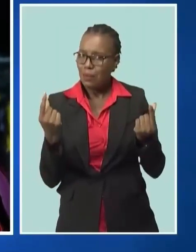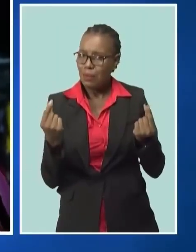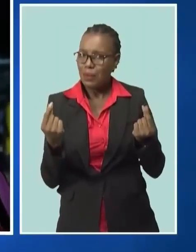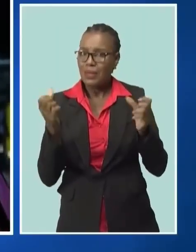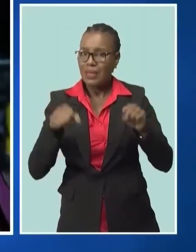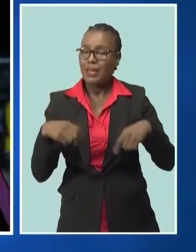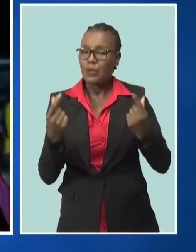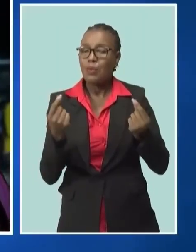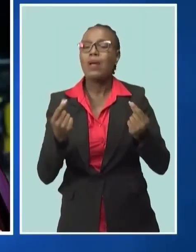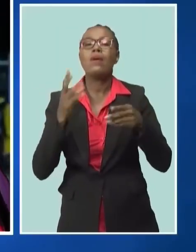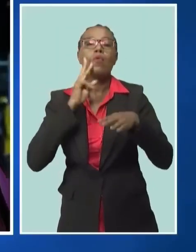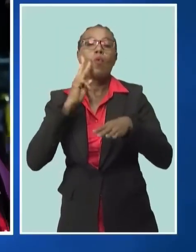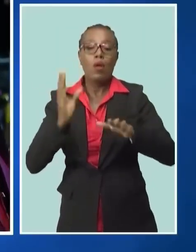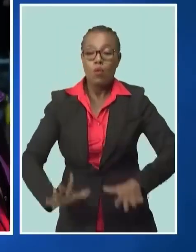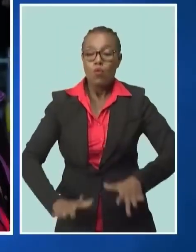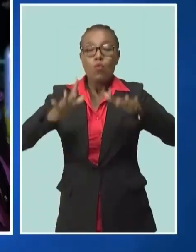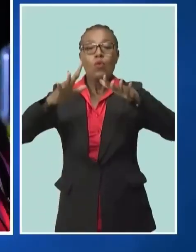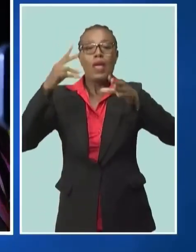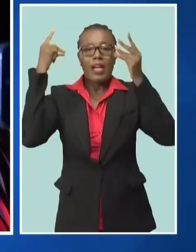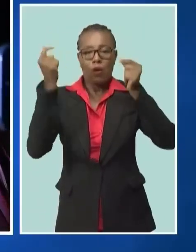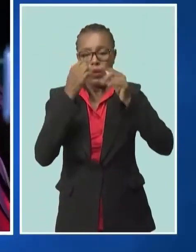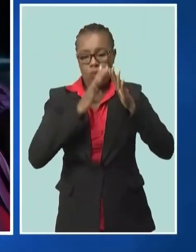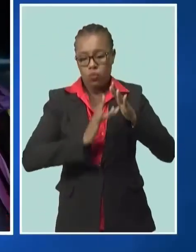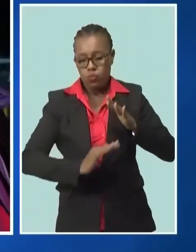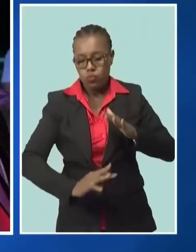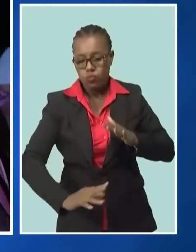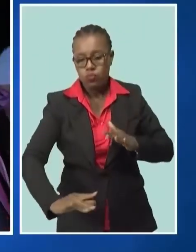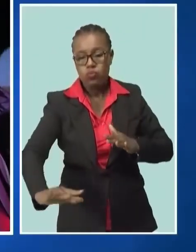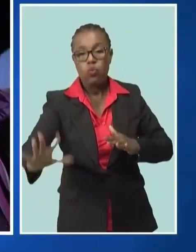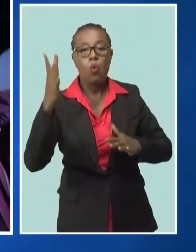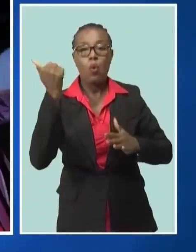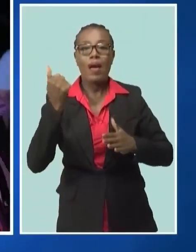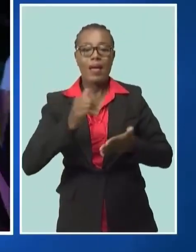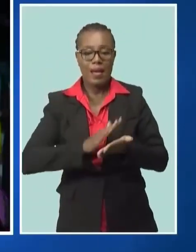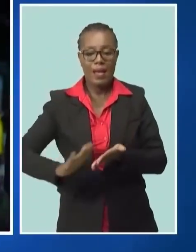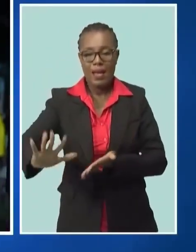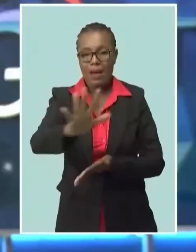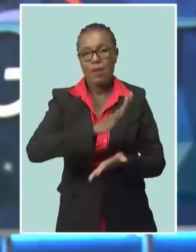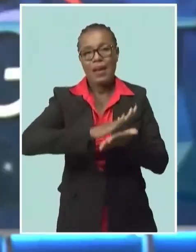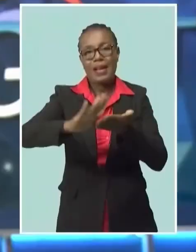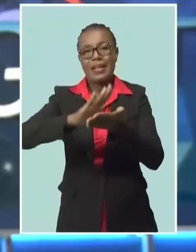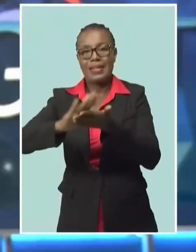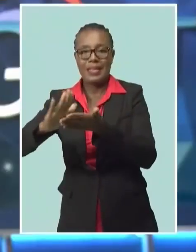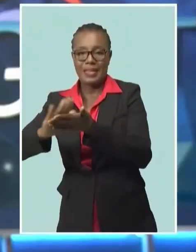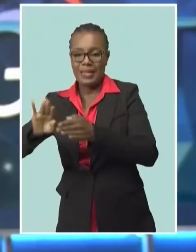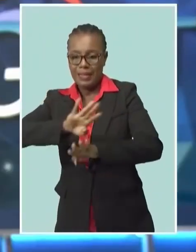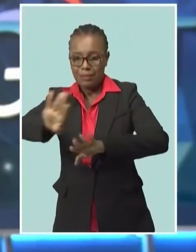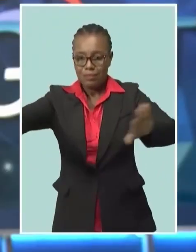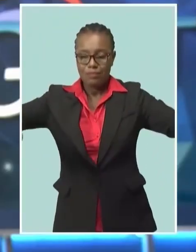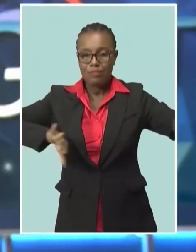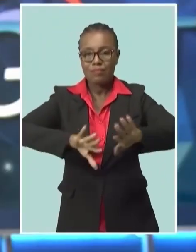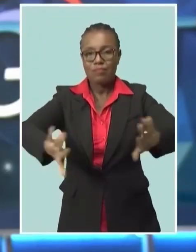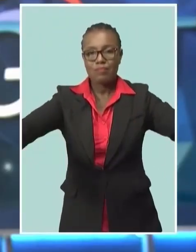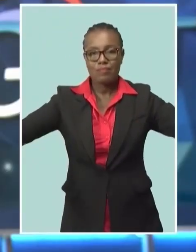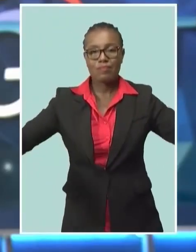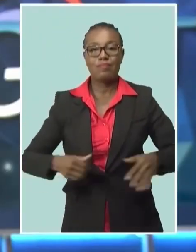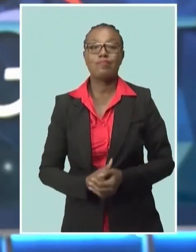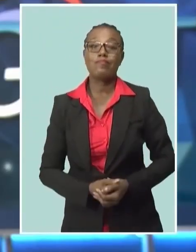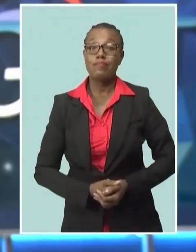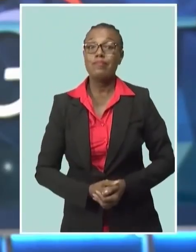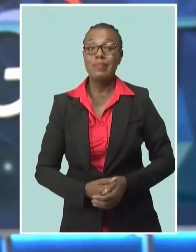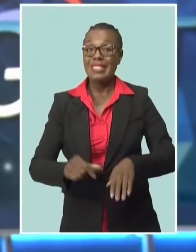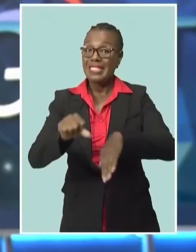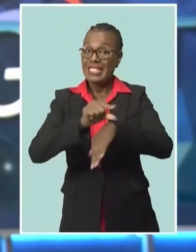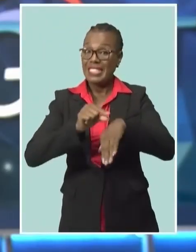it can by keeping areas clean and clear as far as possible. And speaking about the flooding in St.